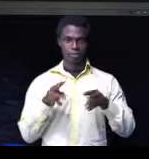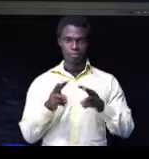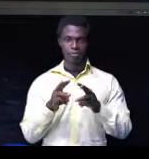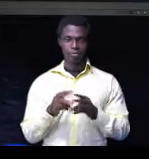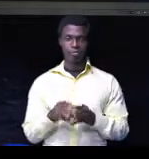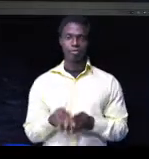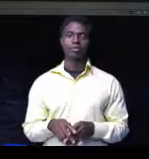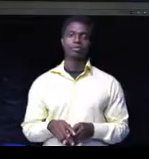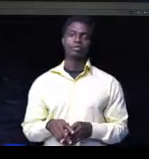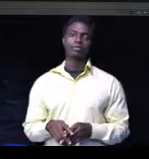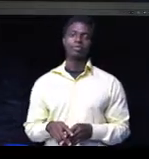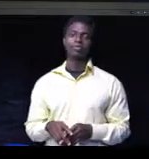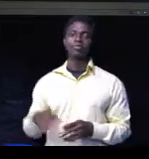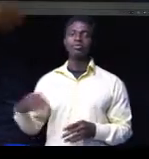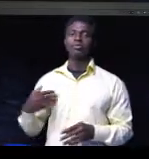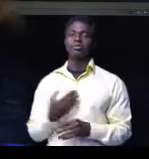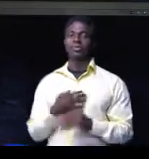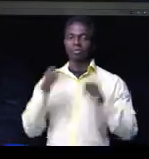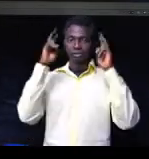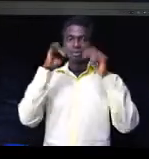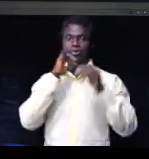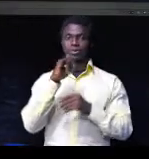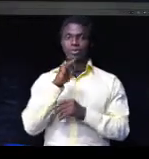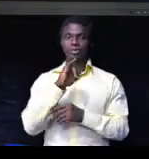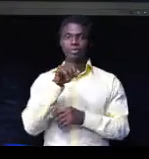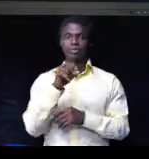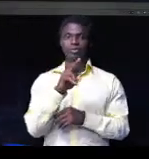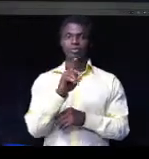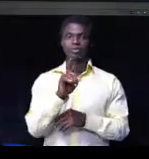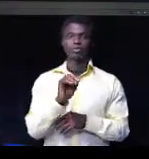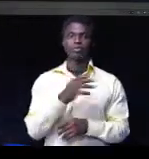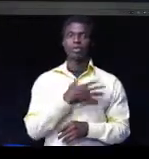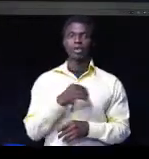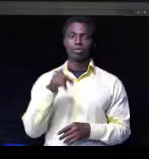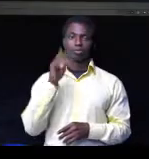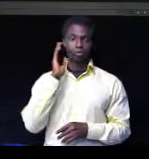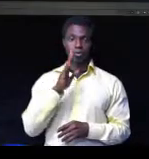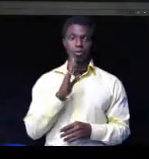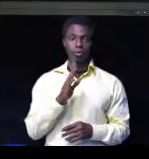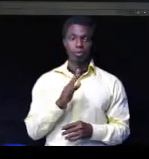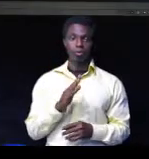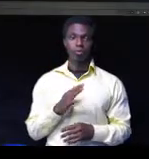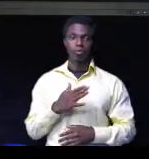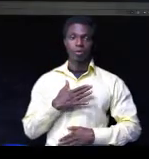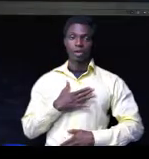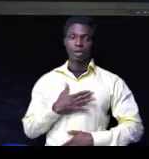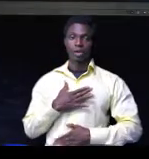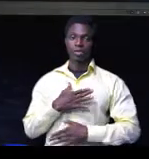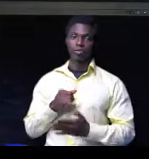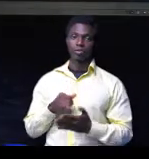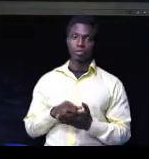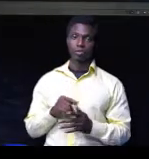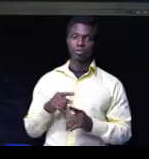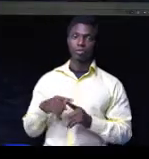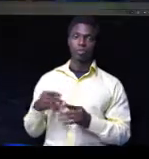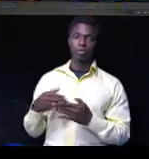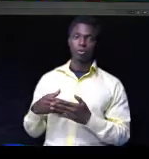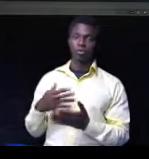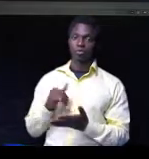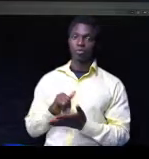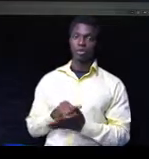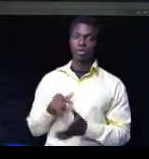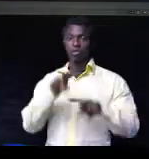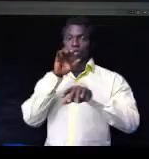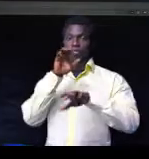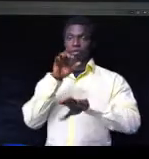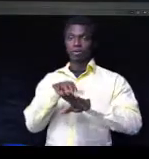judo. Good. Our topic is judo. And you will really enjoy it. But before